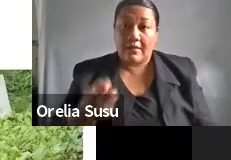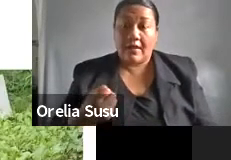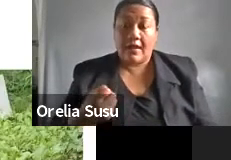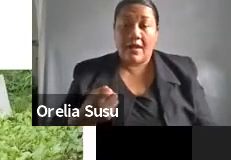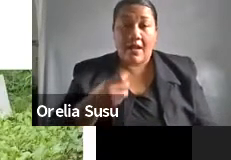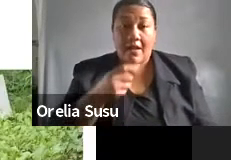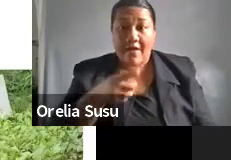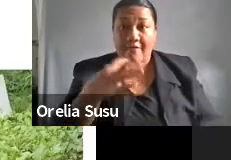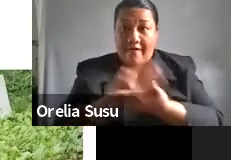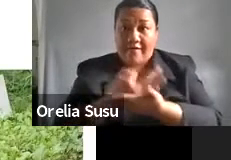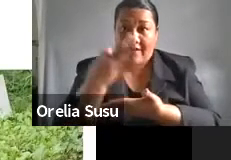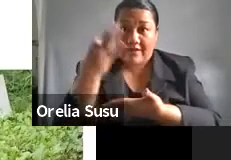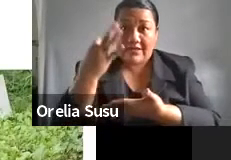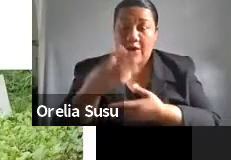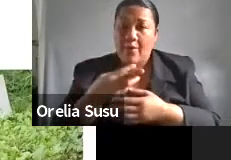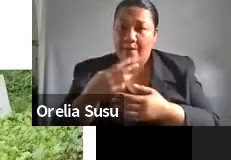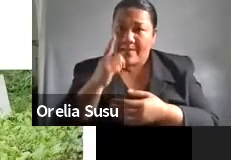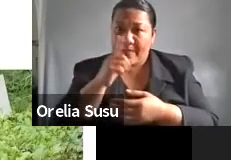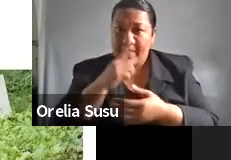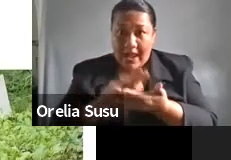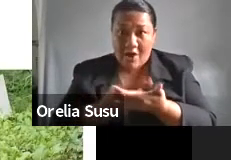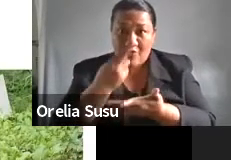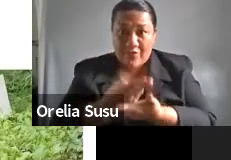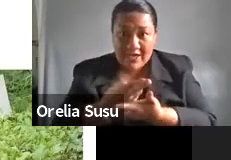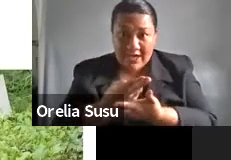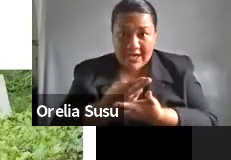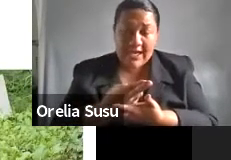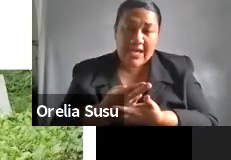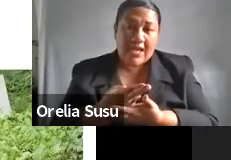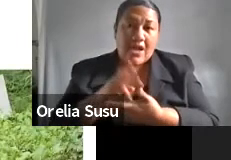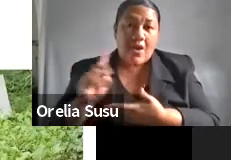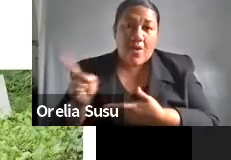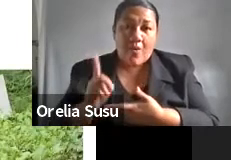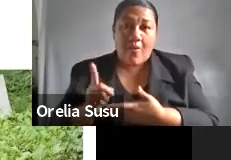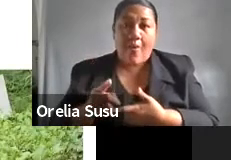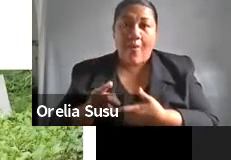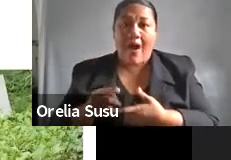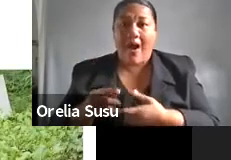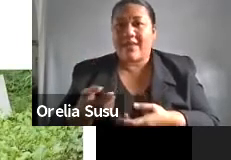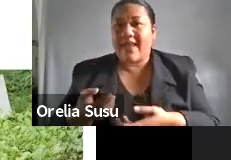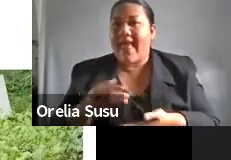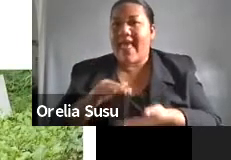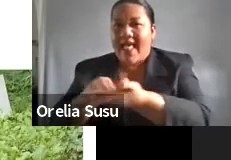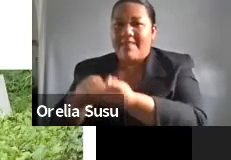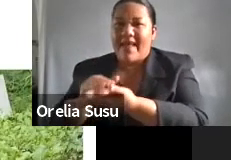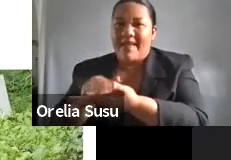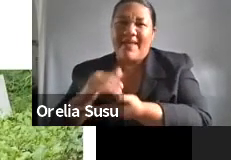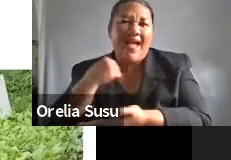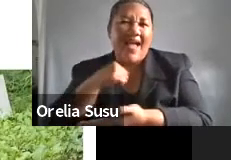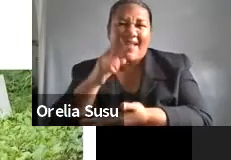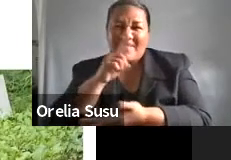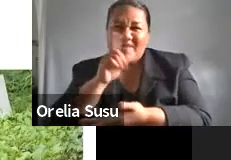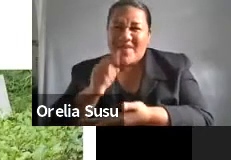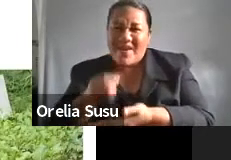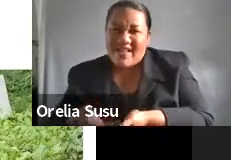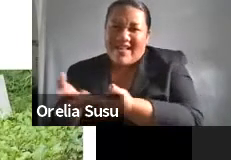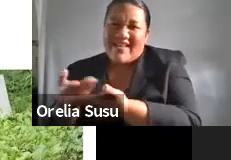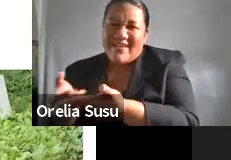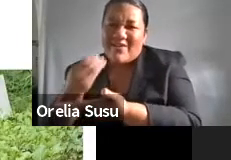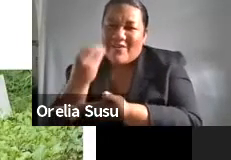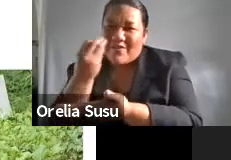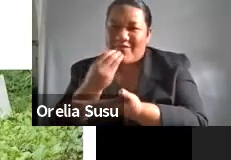be when people are really going into, you know, like feeling the hunger and the poverty and so forth. But also food security is important because